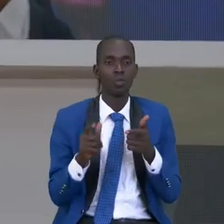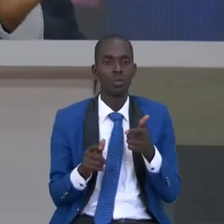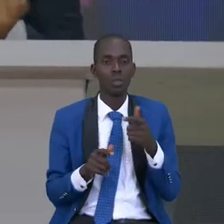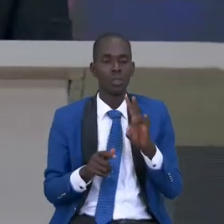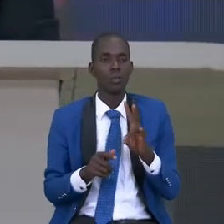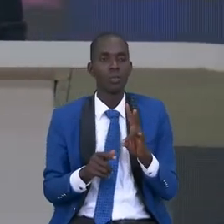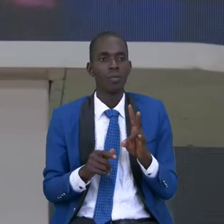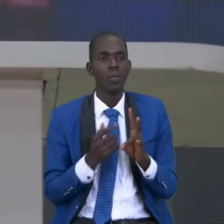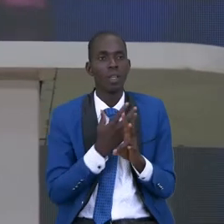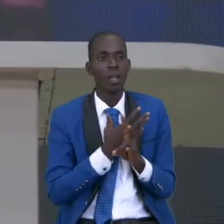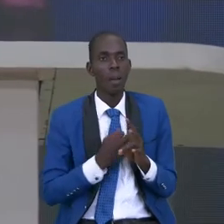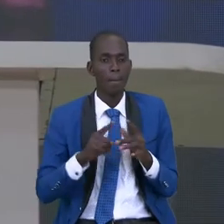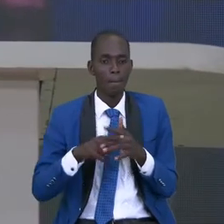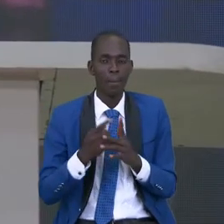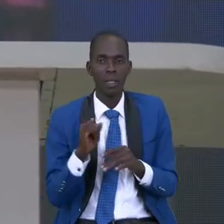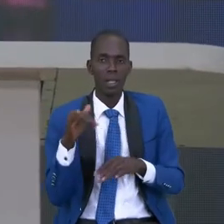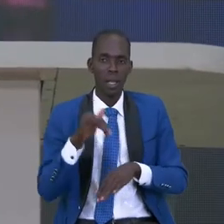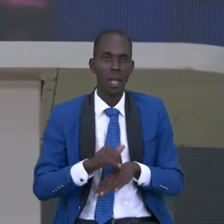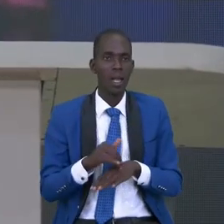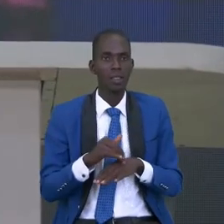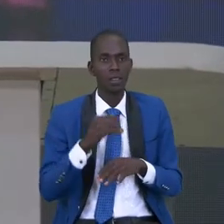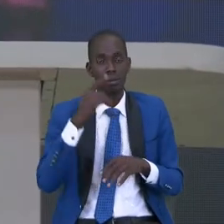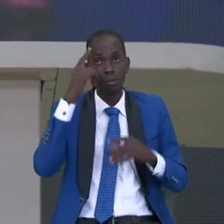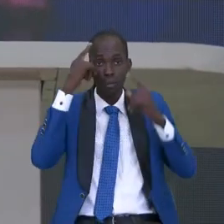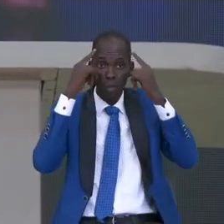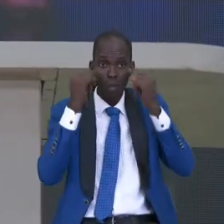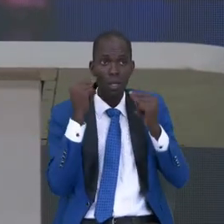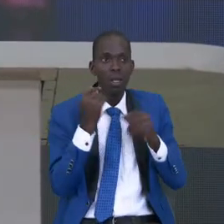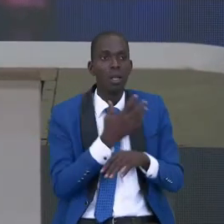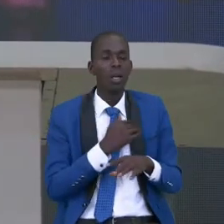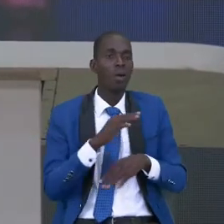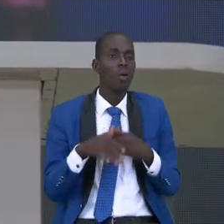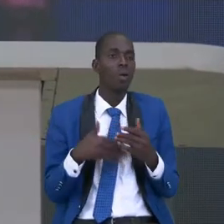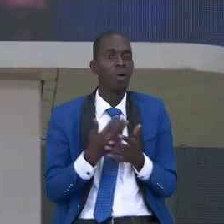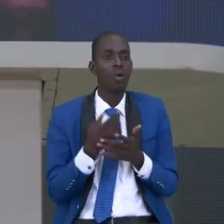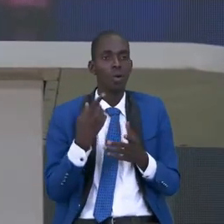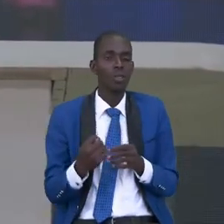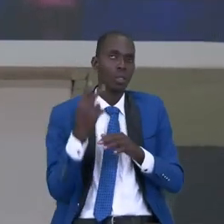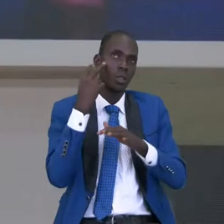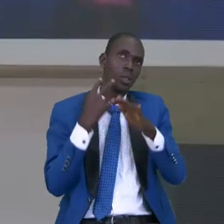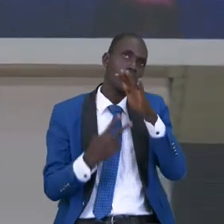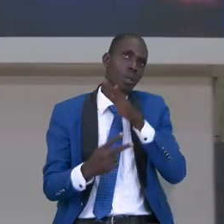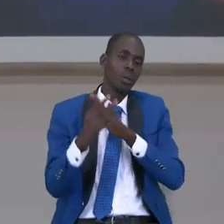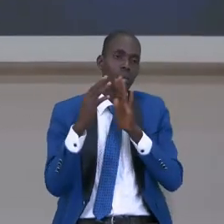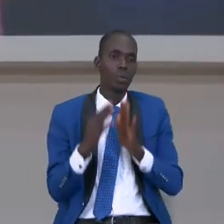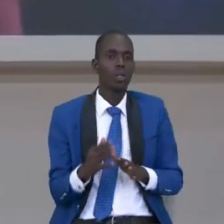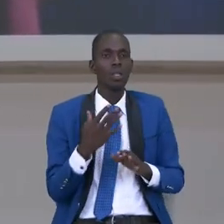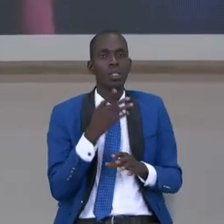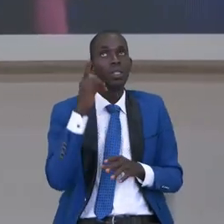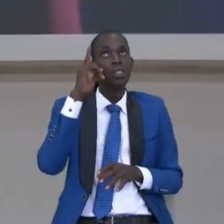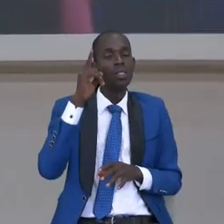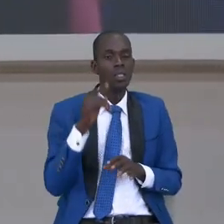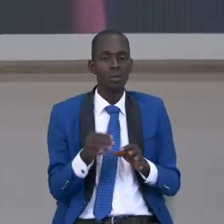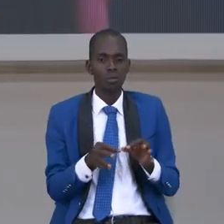and beginning at Moses and all the prophets, he expounded unto